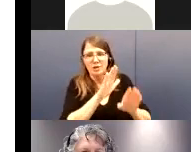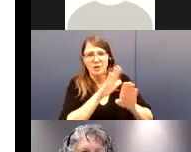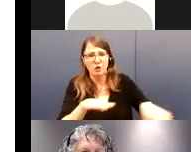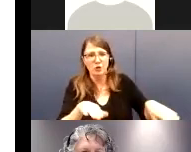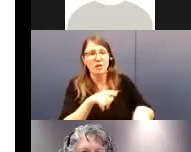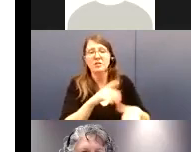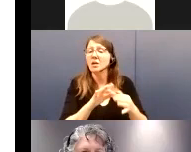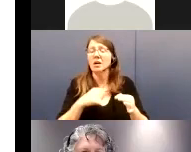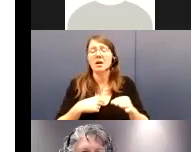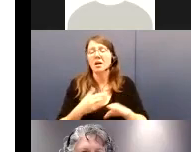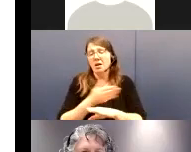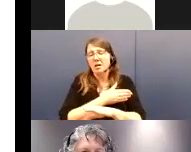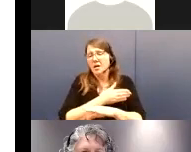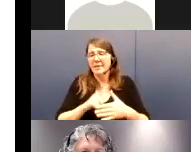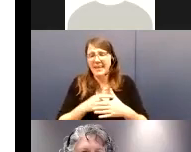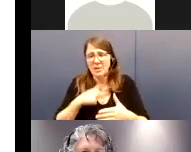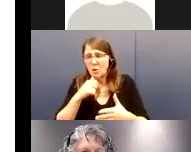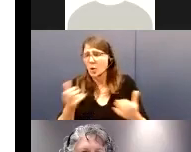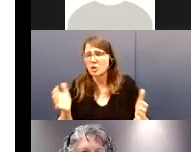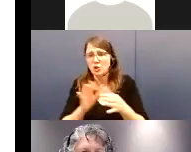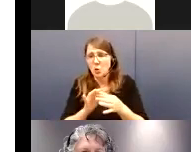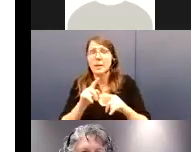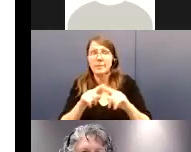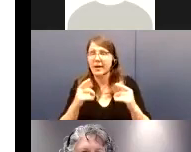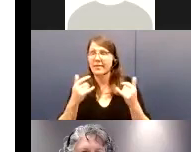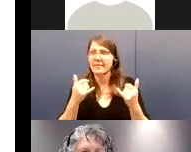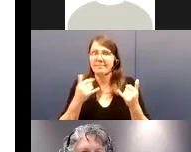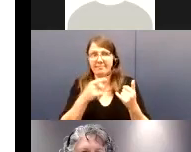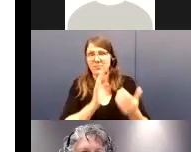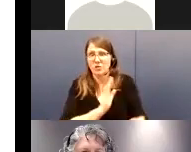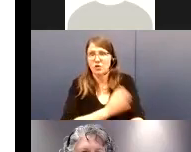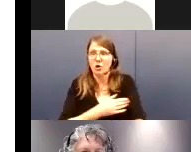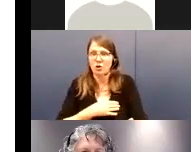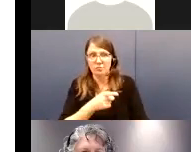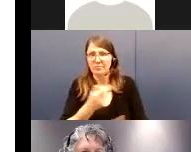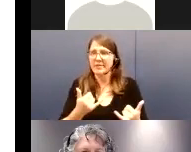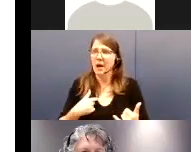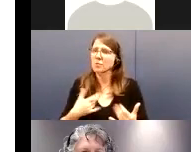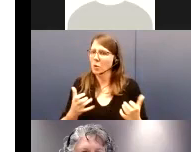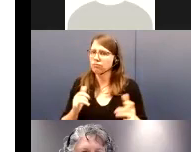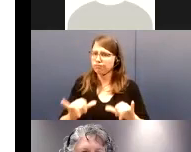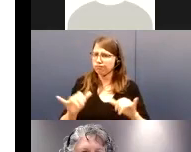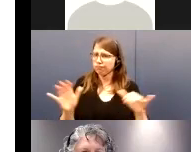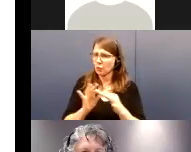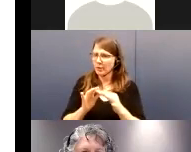account. I need to be on joint. This is really important. And mom kept saying no. And I said, I don't think you're listening. So the result